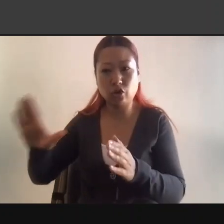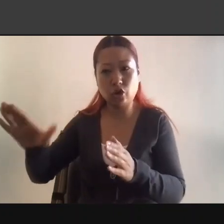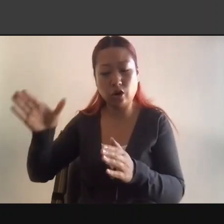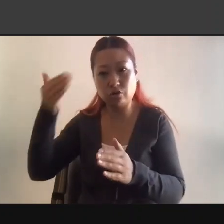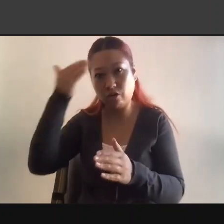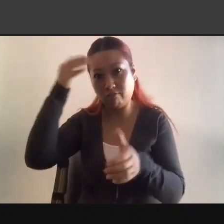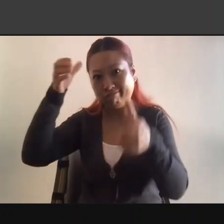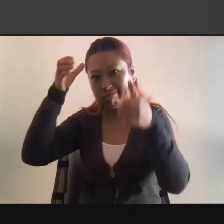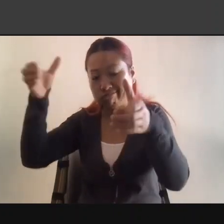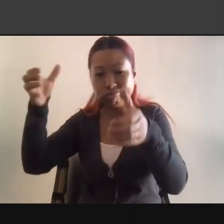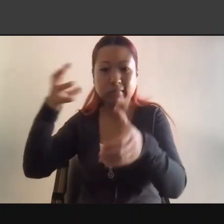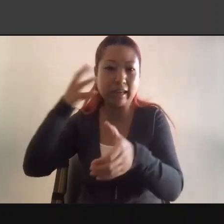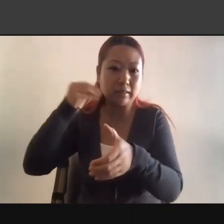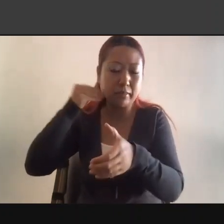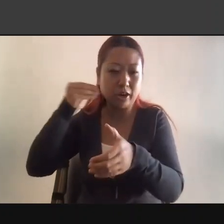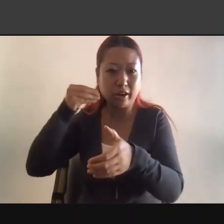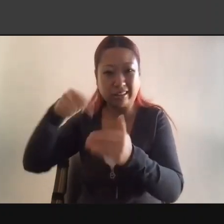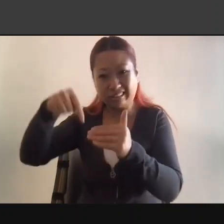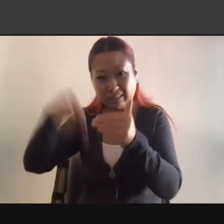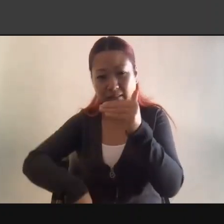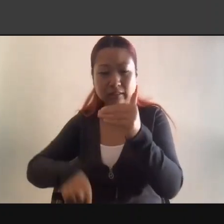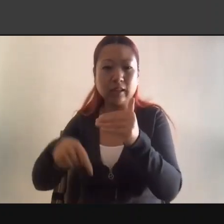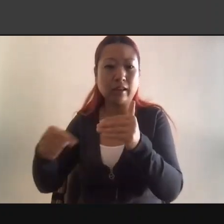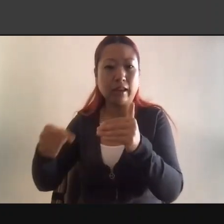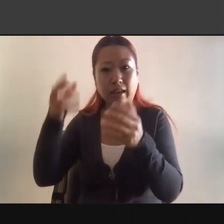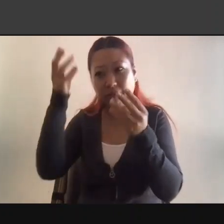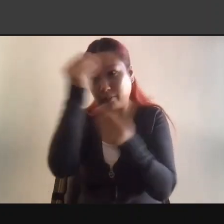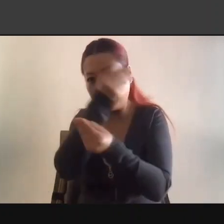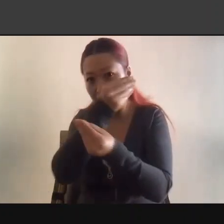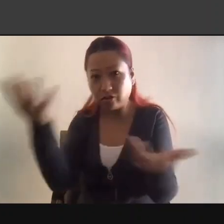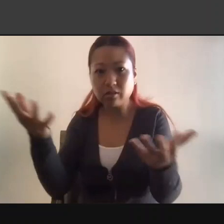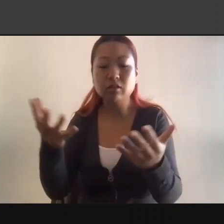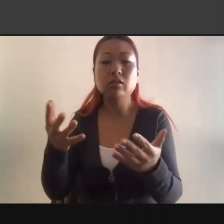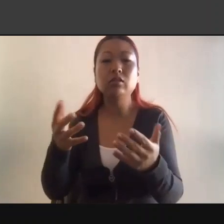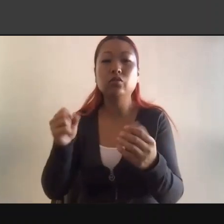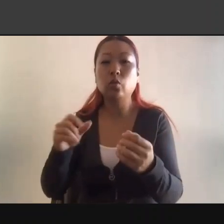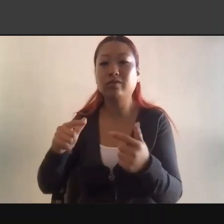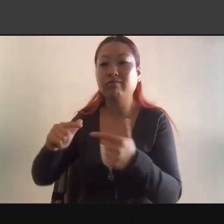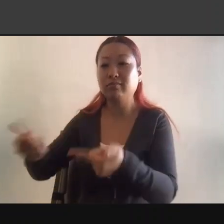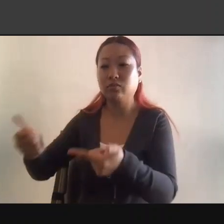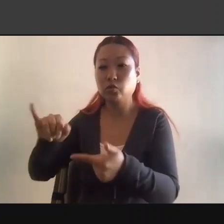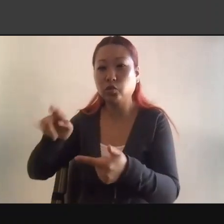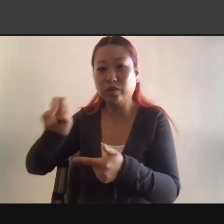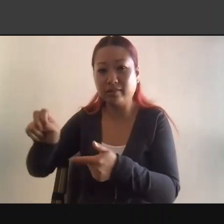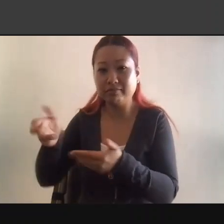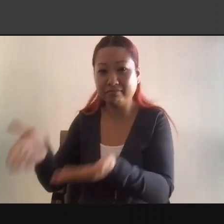of experience, and a wealth of information to share. So let me turn the panel over to you, Julie.